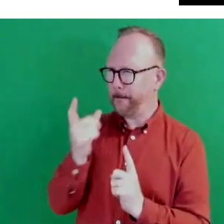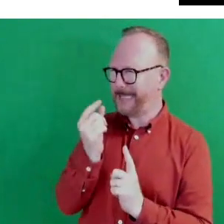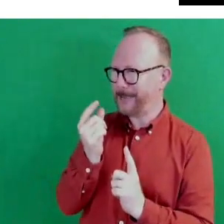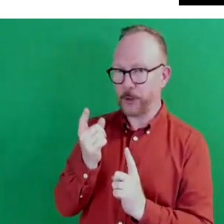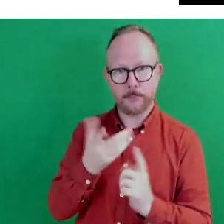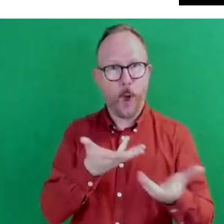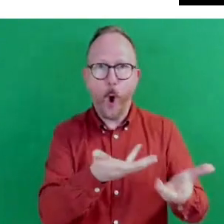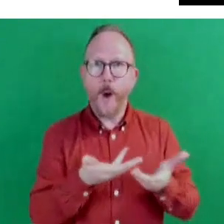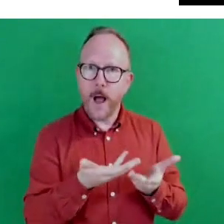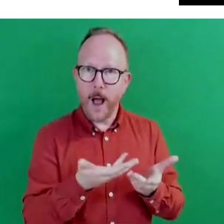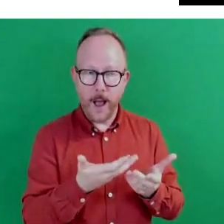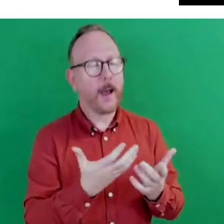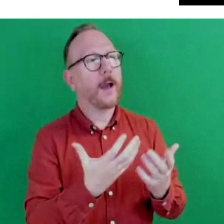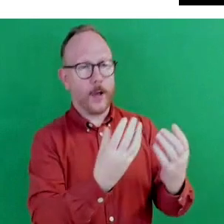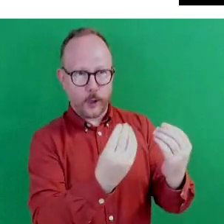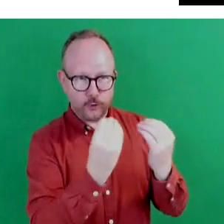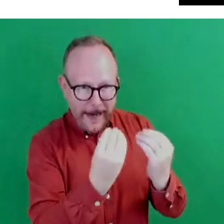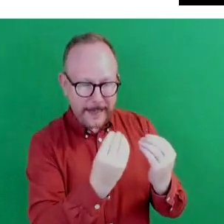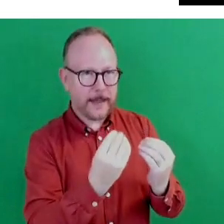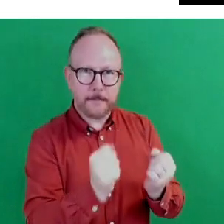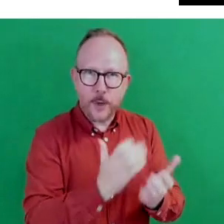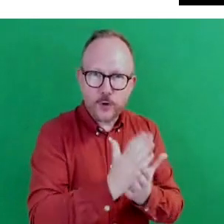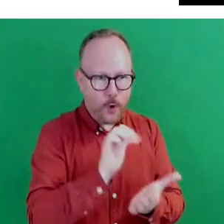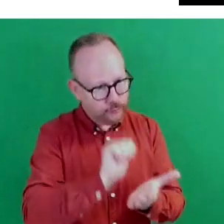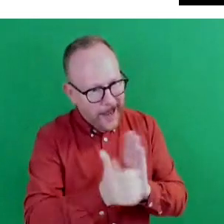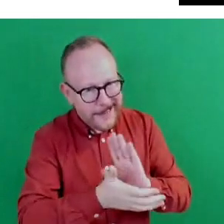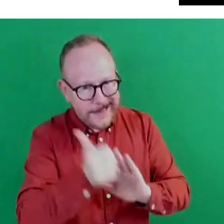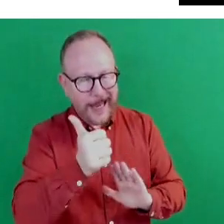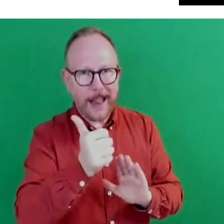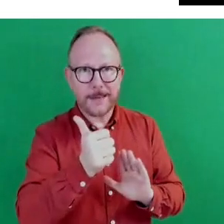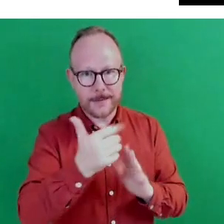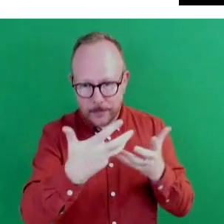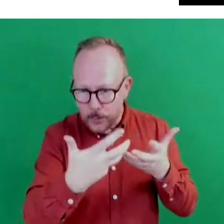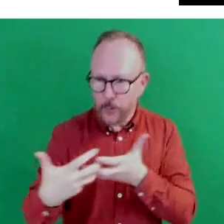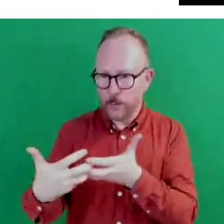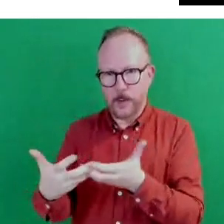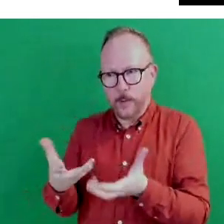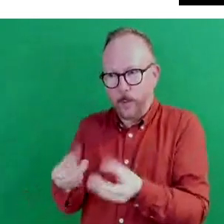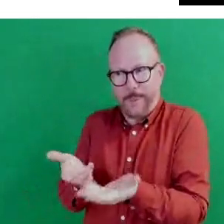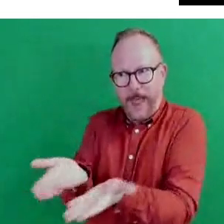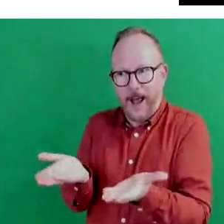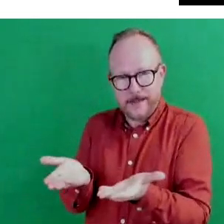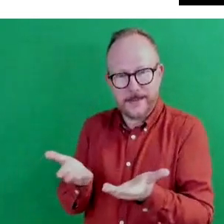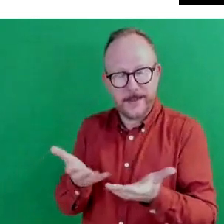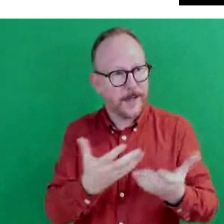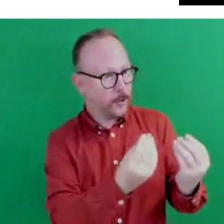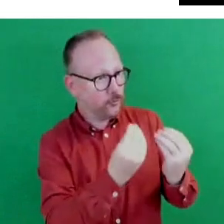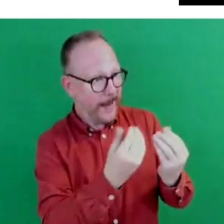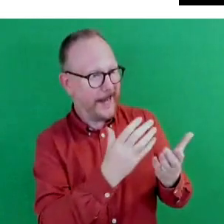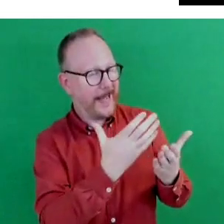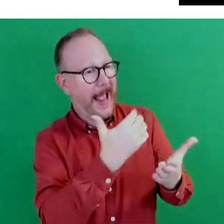is there to train you up, to upskill you, and it definitely helps you in your practice. Practice